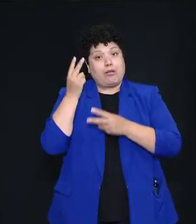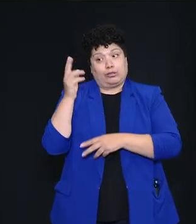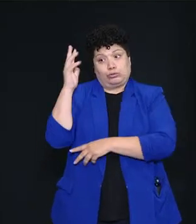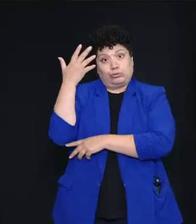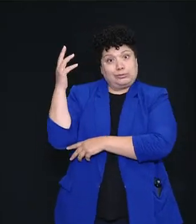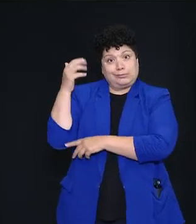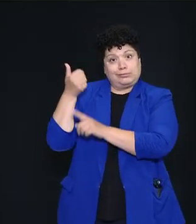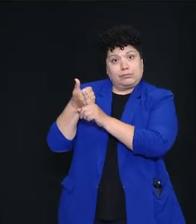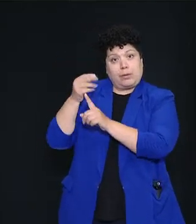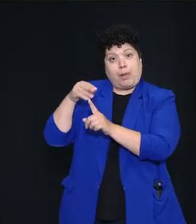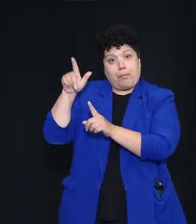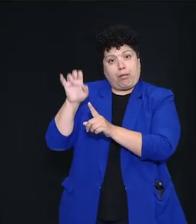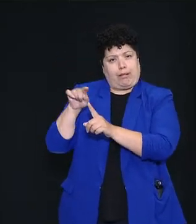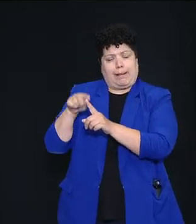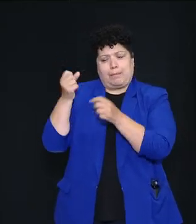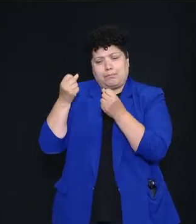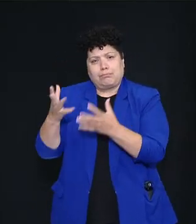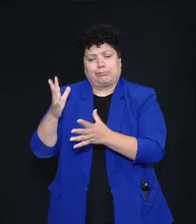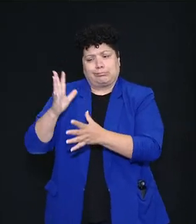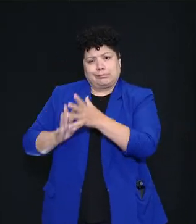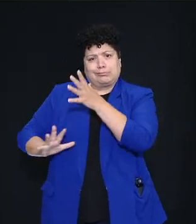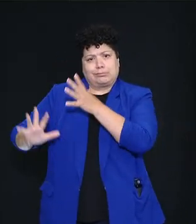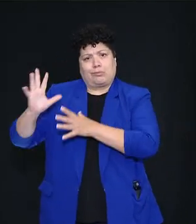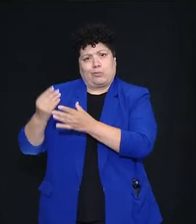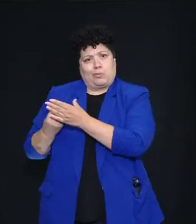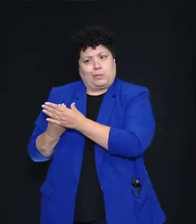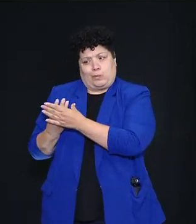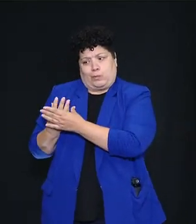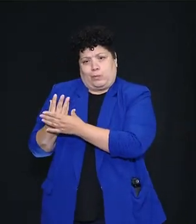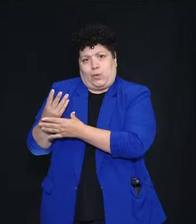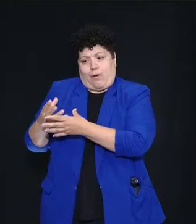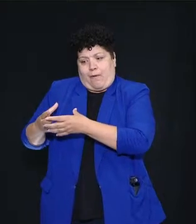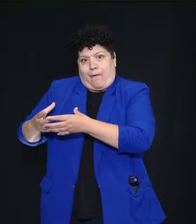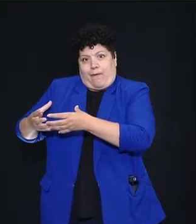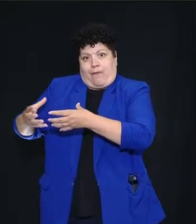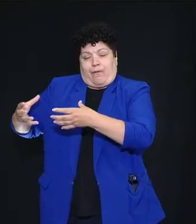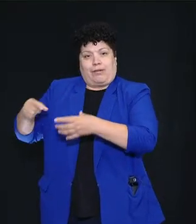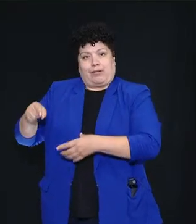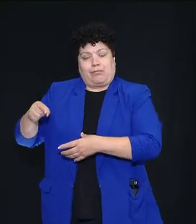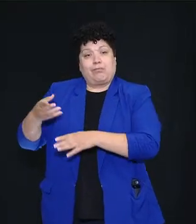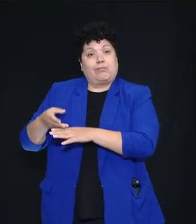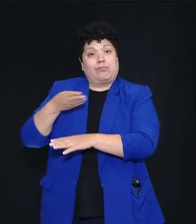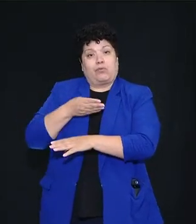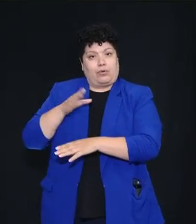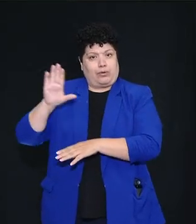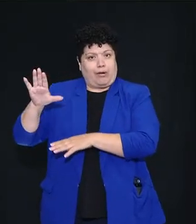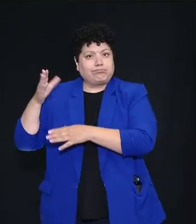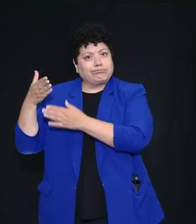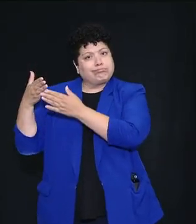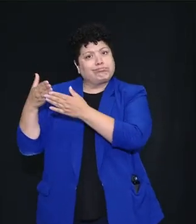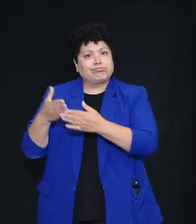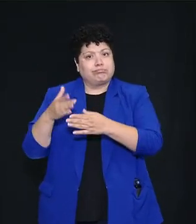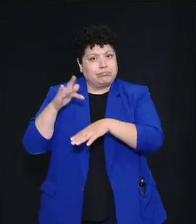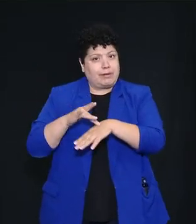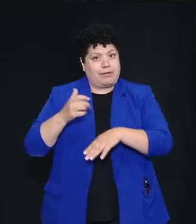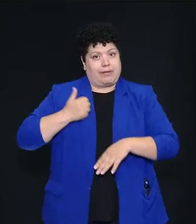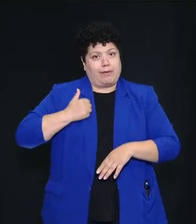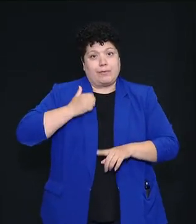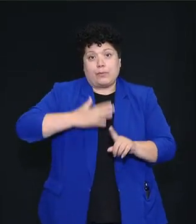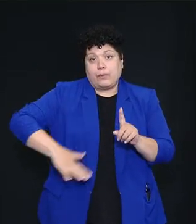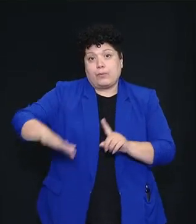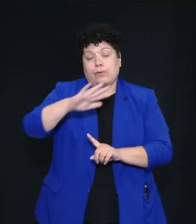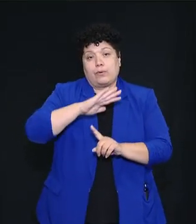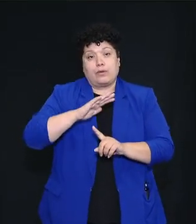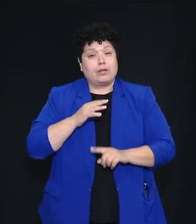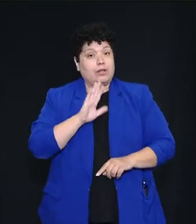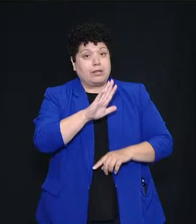generations, going back well before the colonists arrived on Canadian soil. The native peoples extracted maple